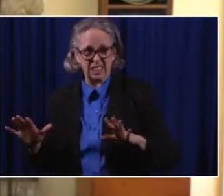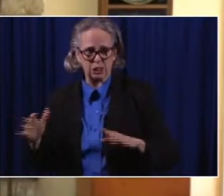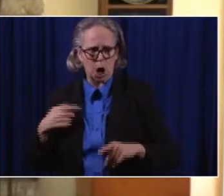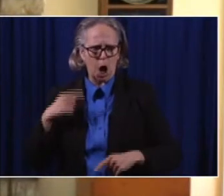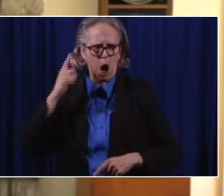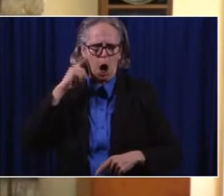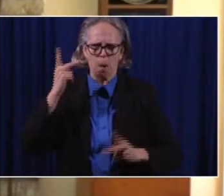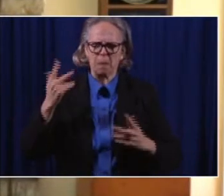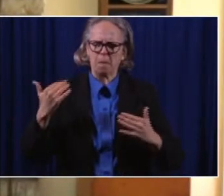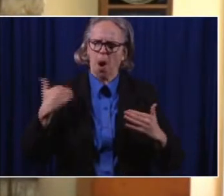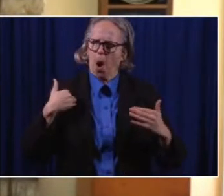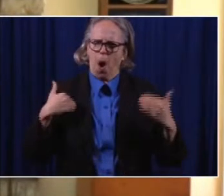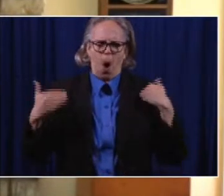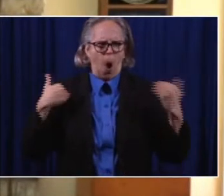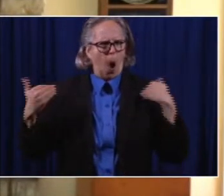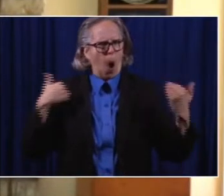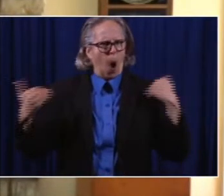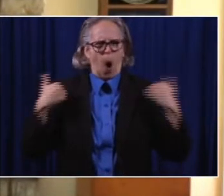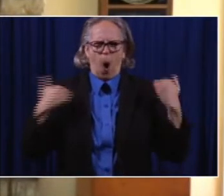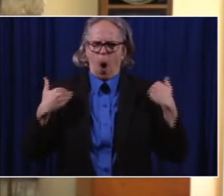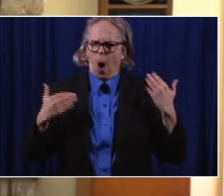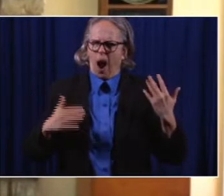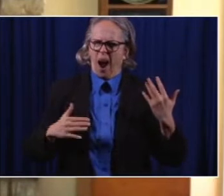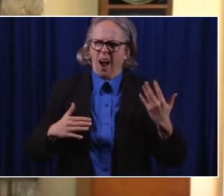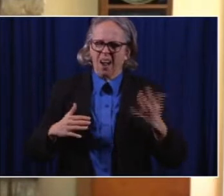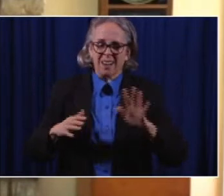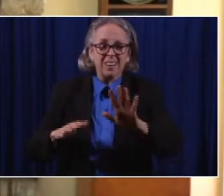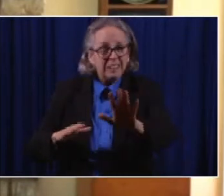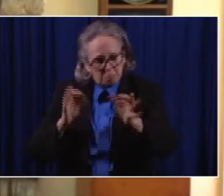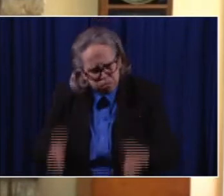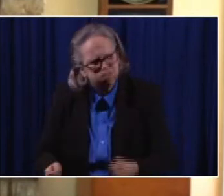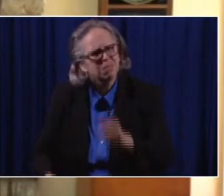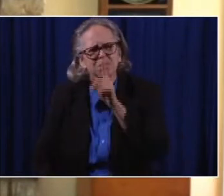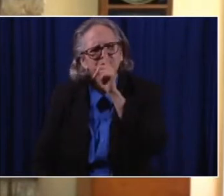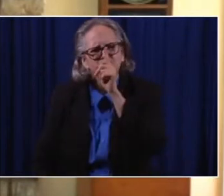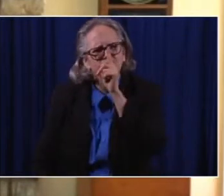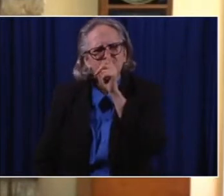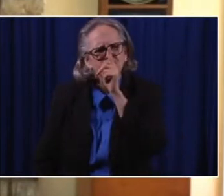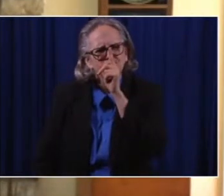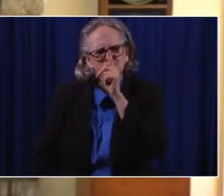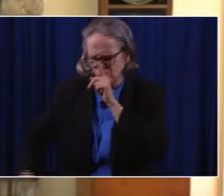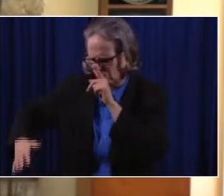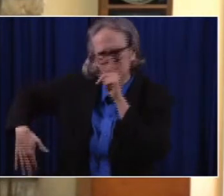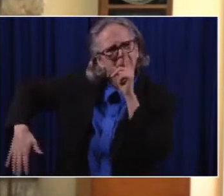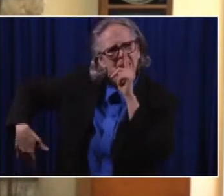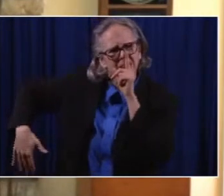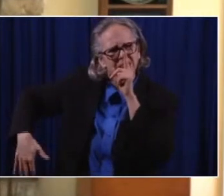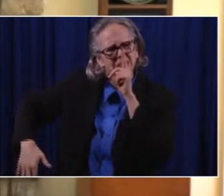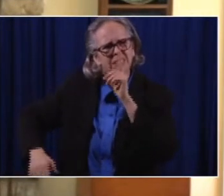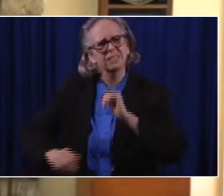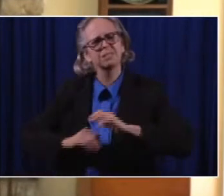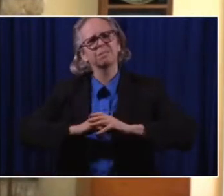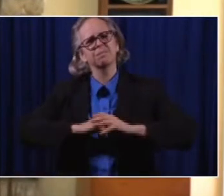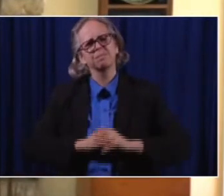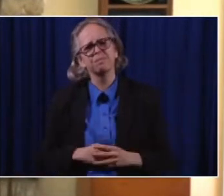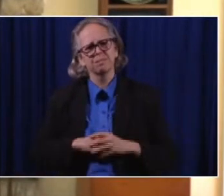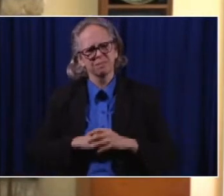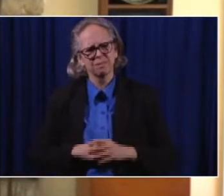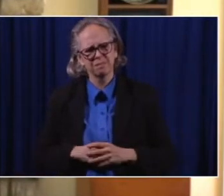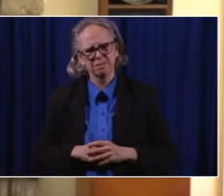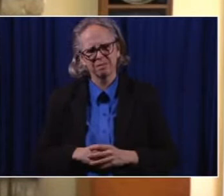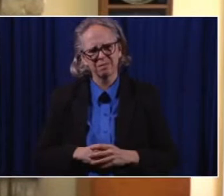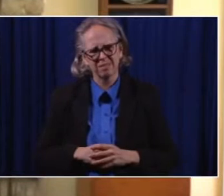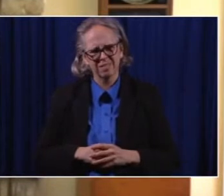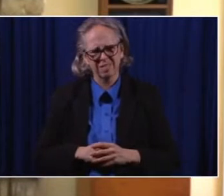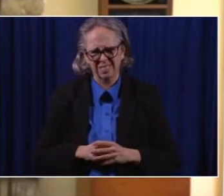Look, we've not made a final decision on that. We're going to be guided by what our hospitals are telling